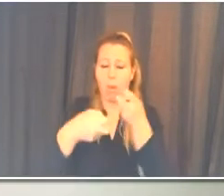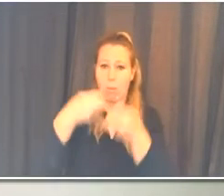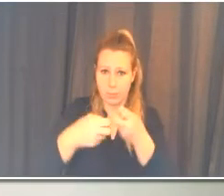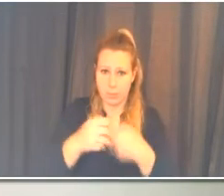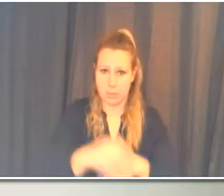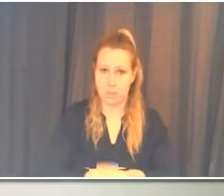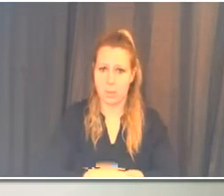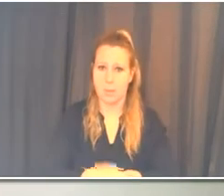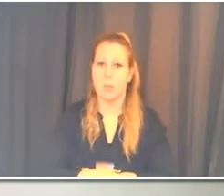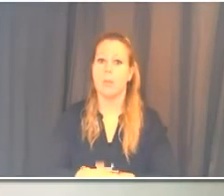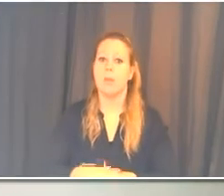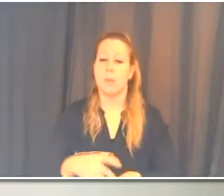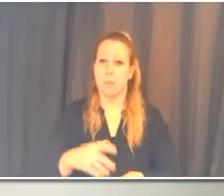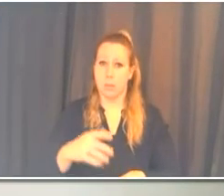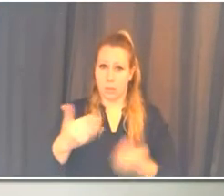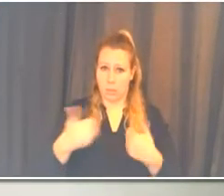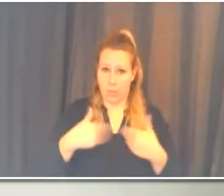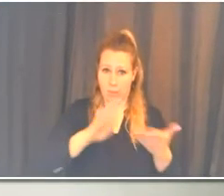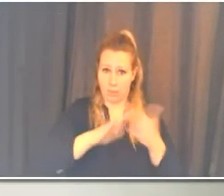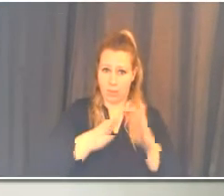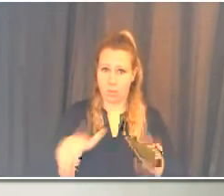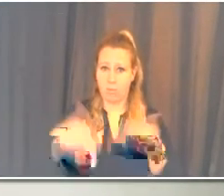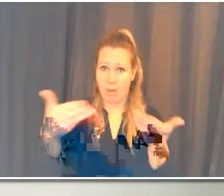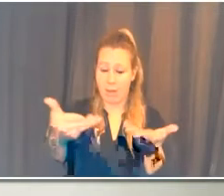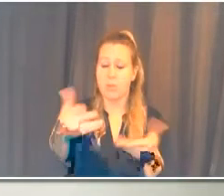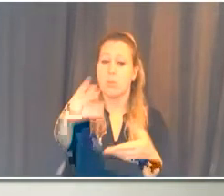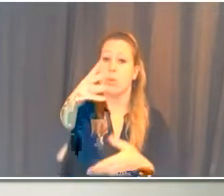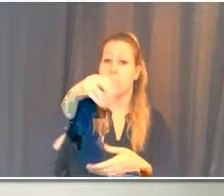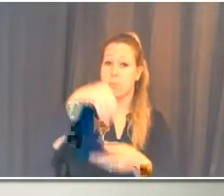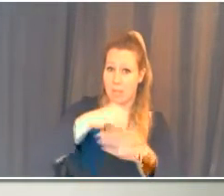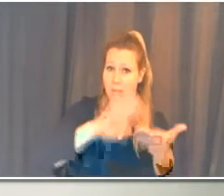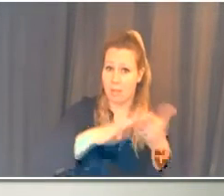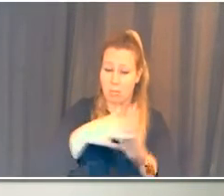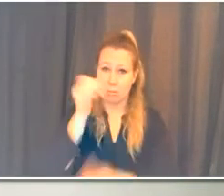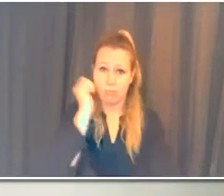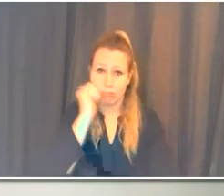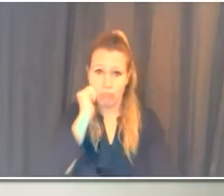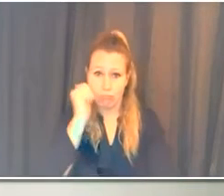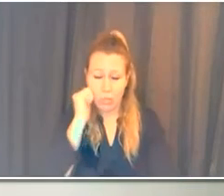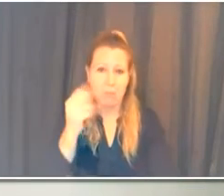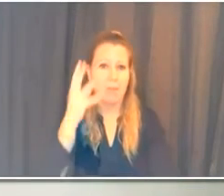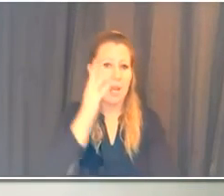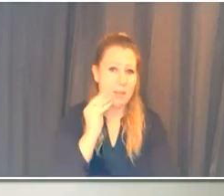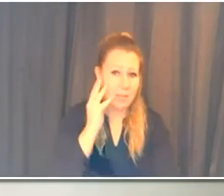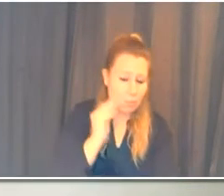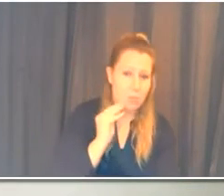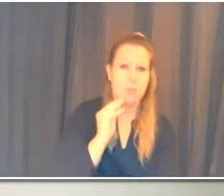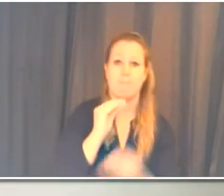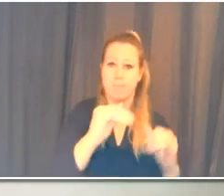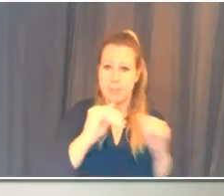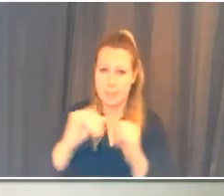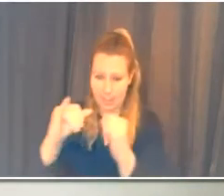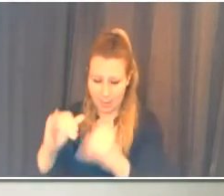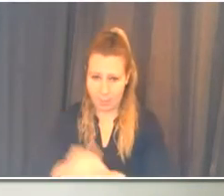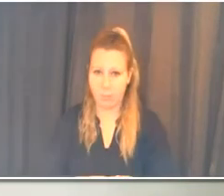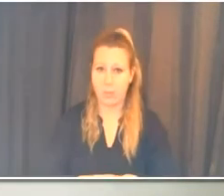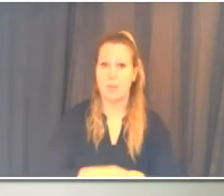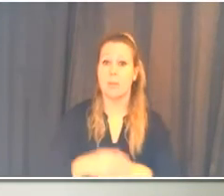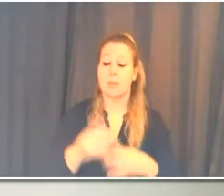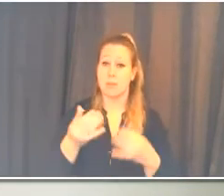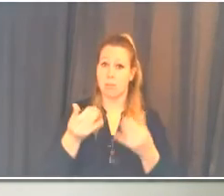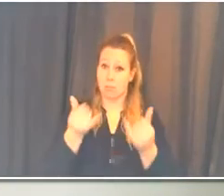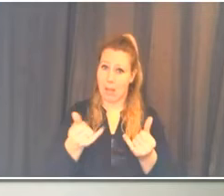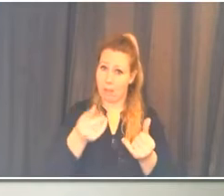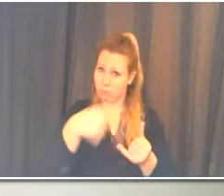and at the same time the trusted Community providers and credible Messengers may be less physically present which may mean there are fewer opportunities for those who need help to reach